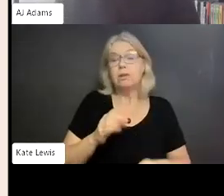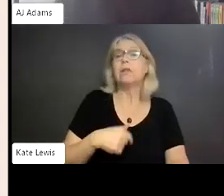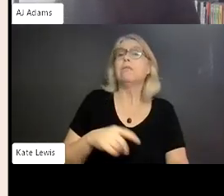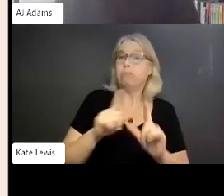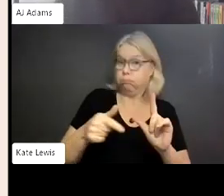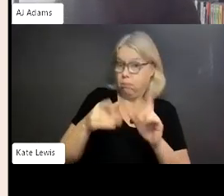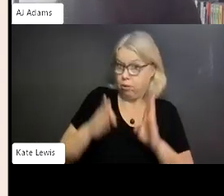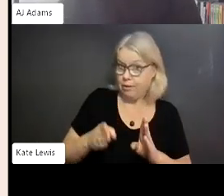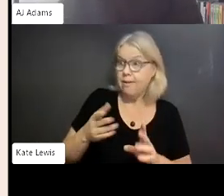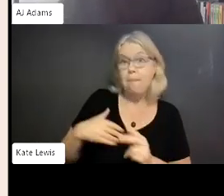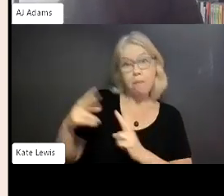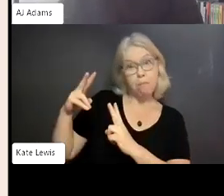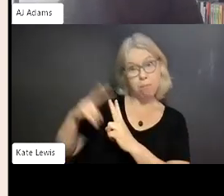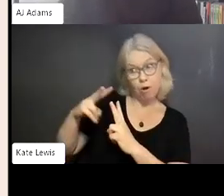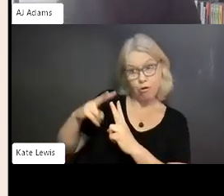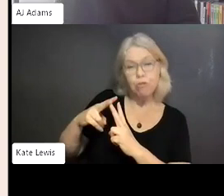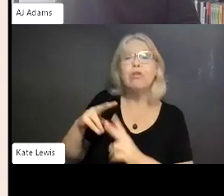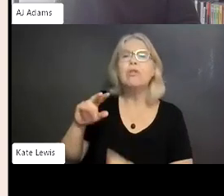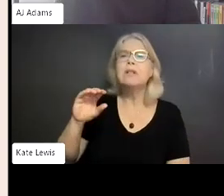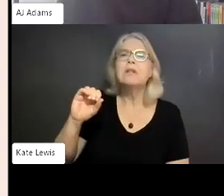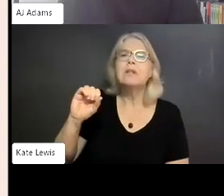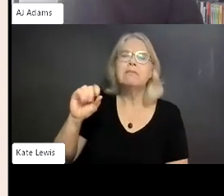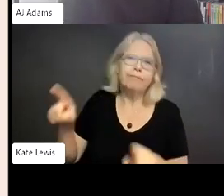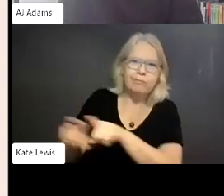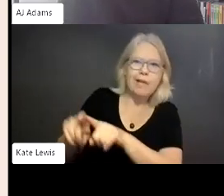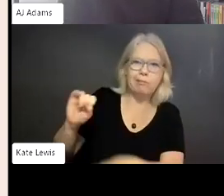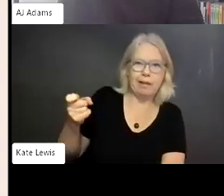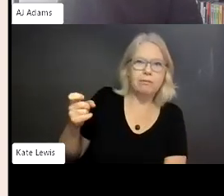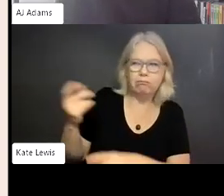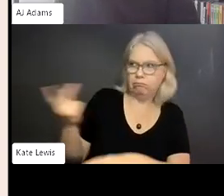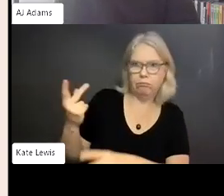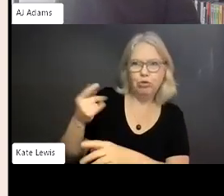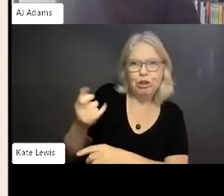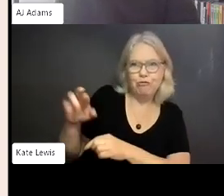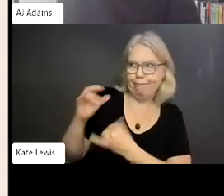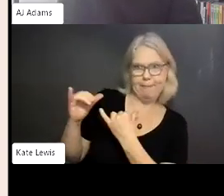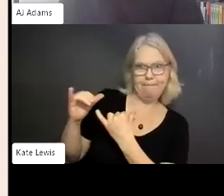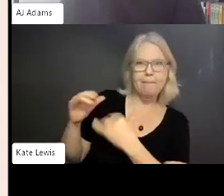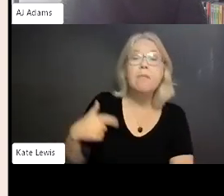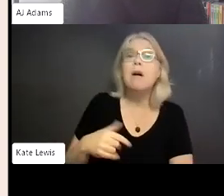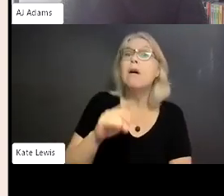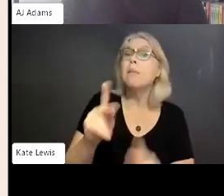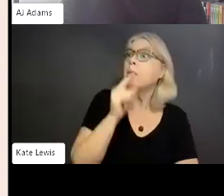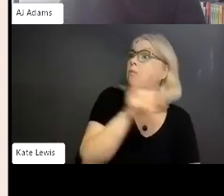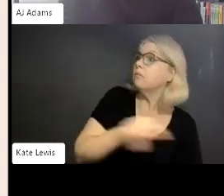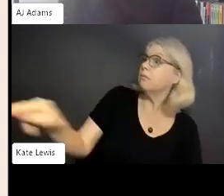often will see things such as they're seen as a sibling or friend, or that partner will experience